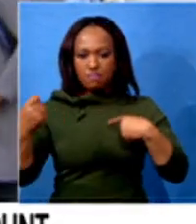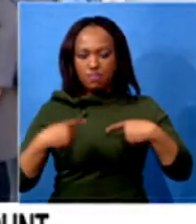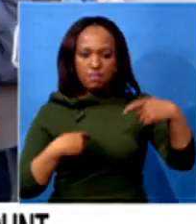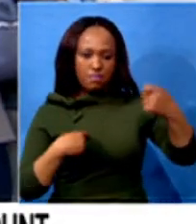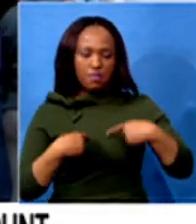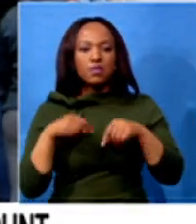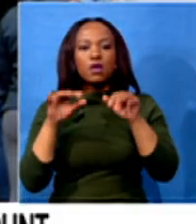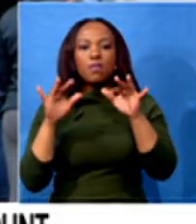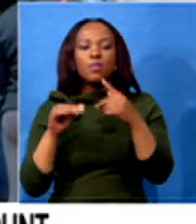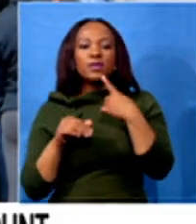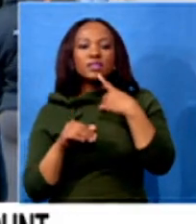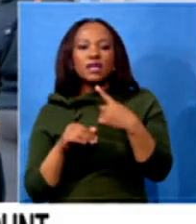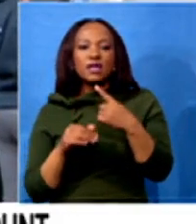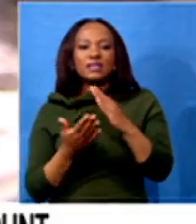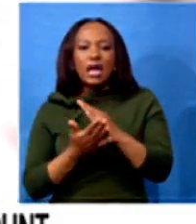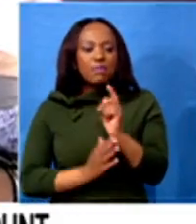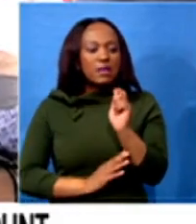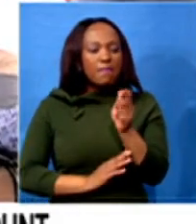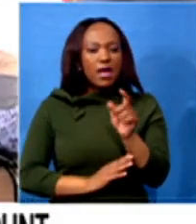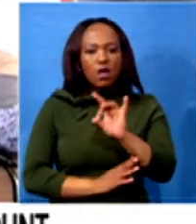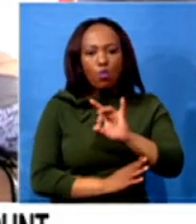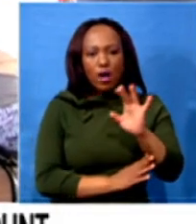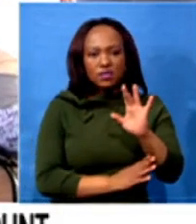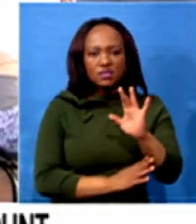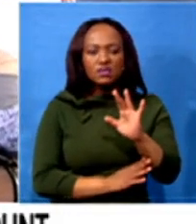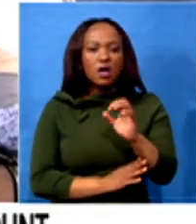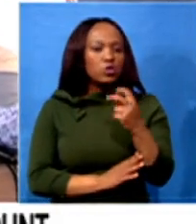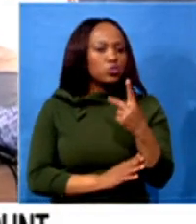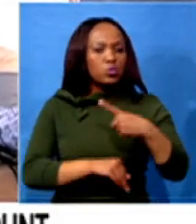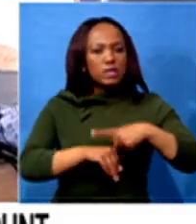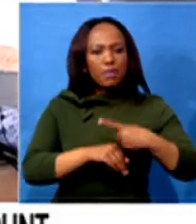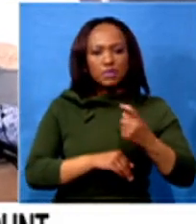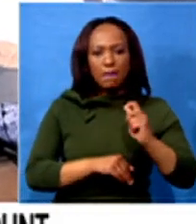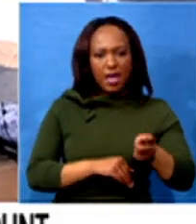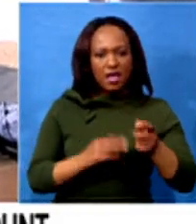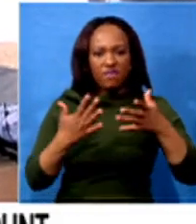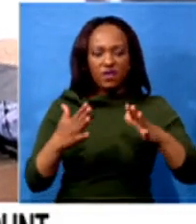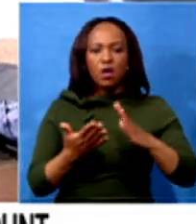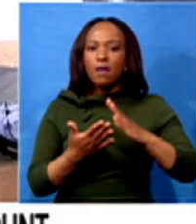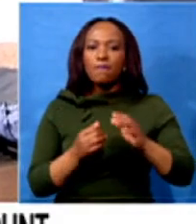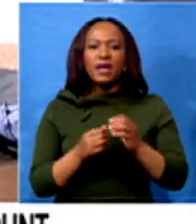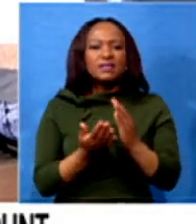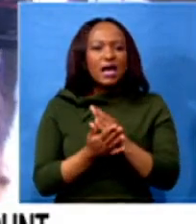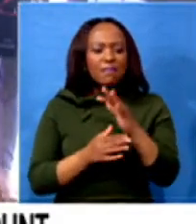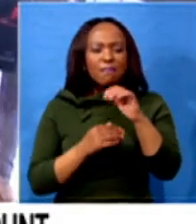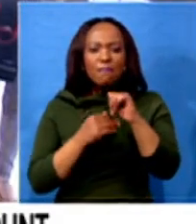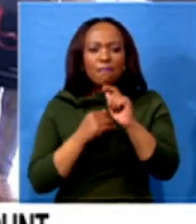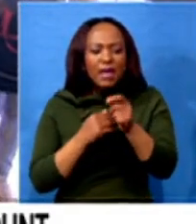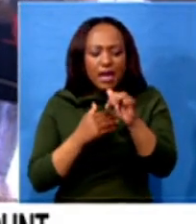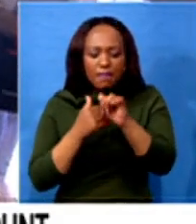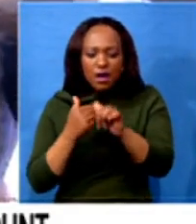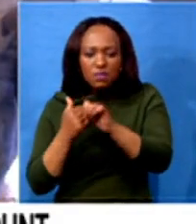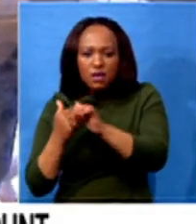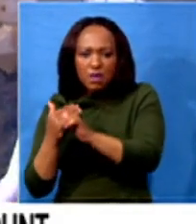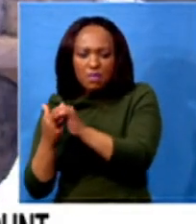been paid once or twice and then they have not been paid subsequently. Is that one of the reasons why there seems to